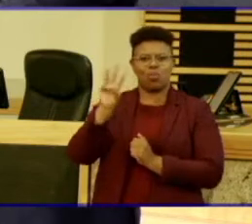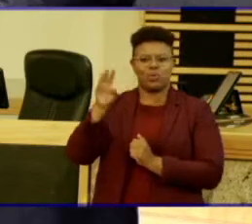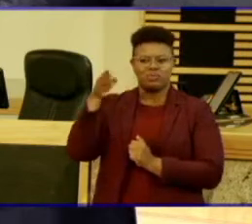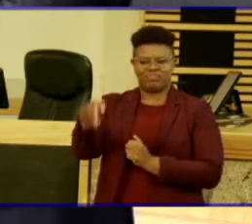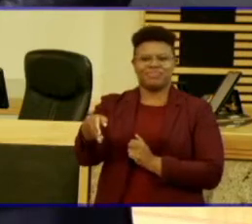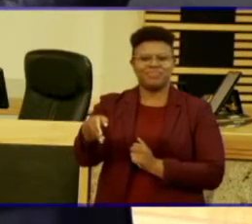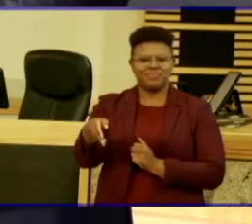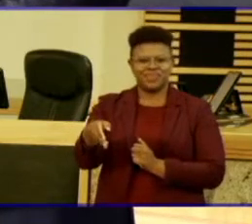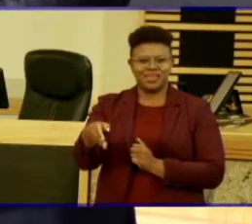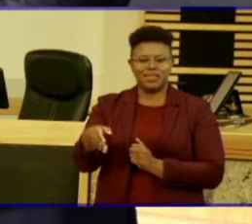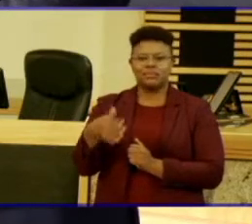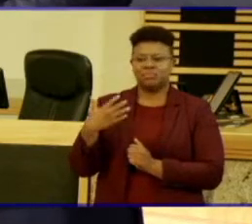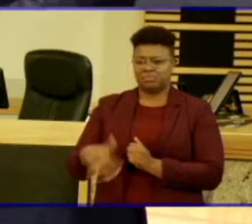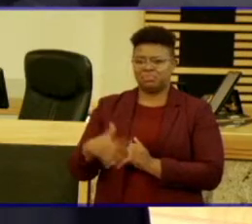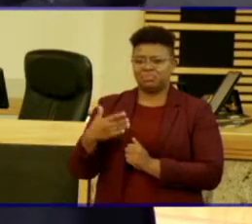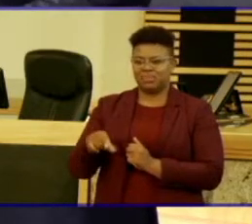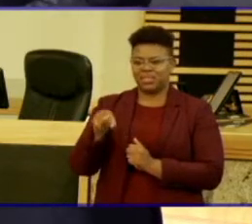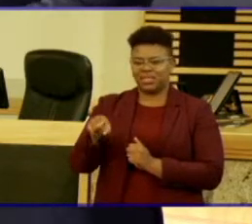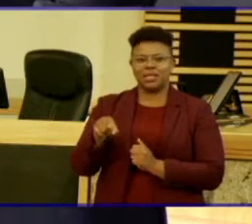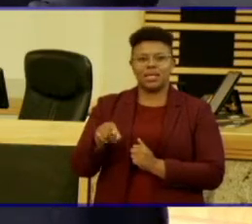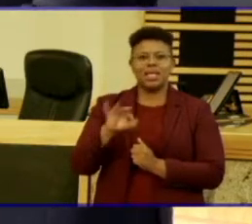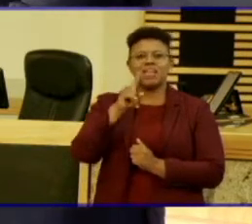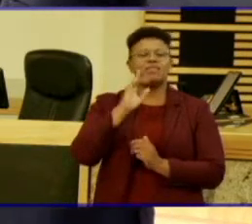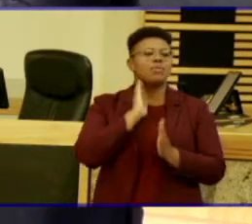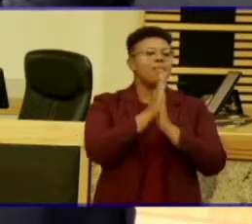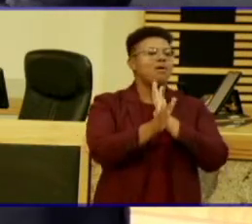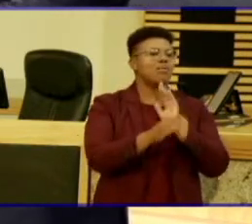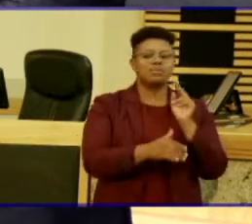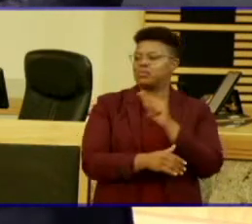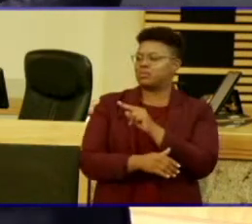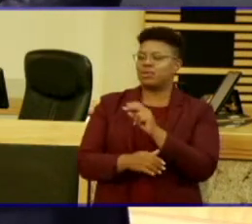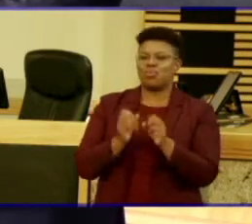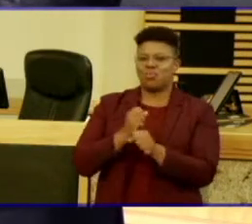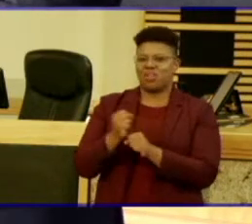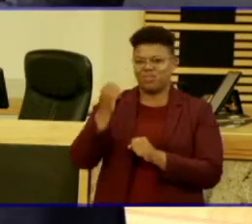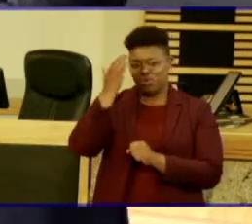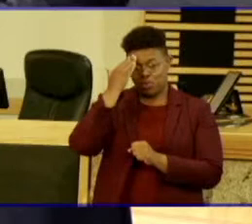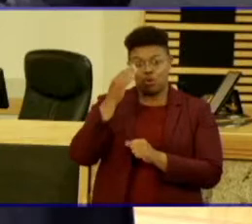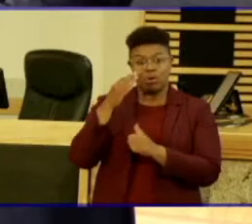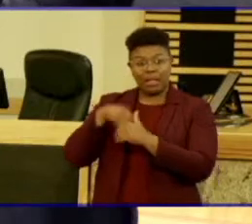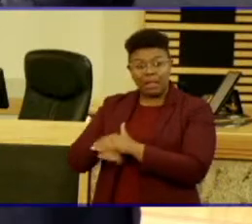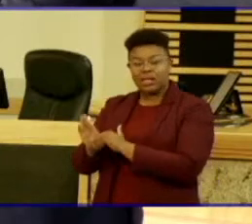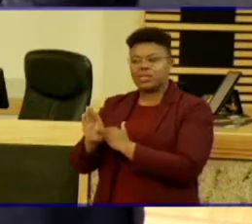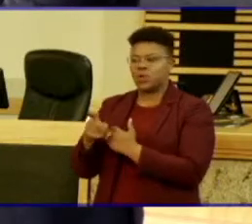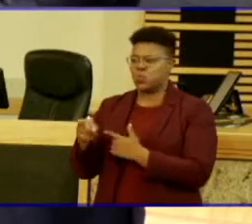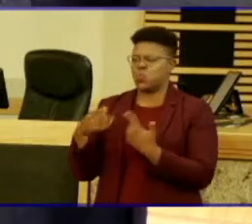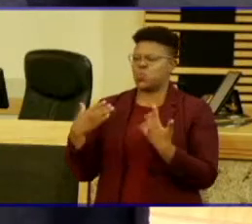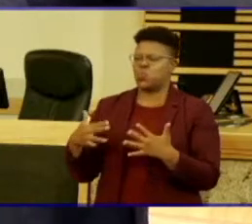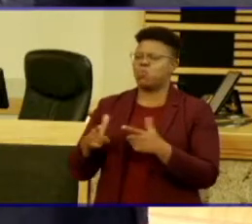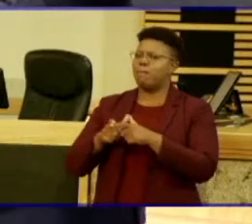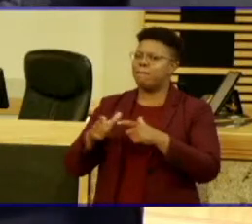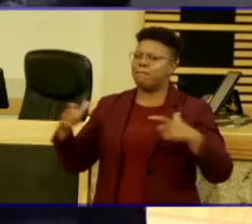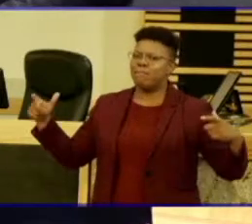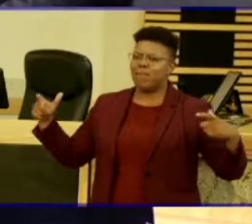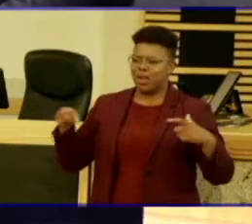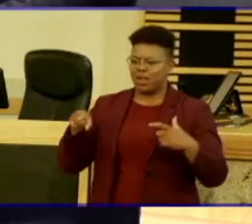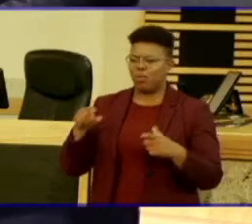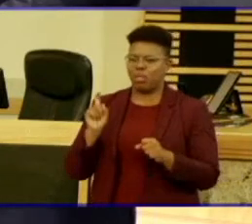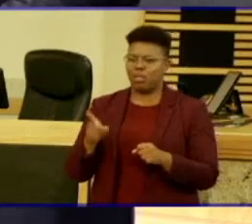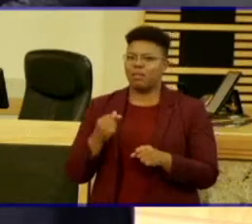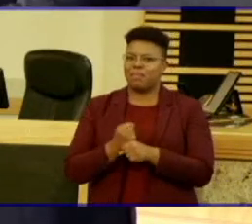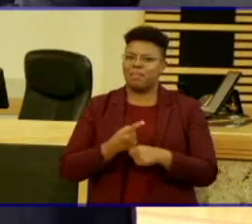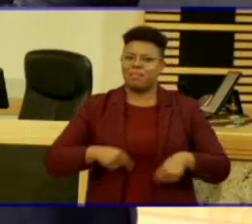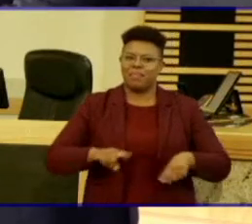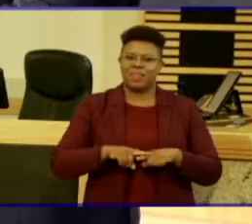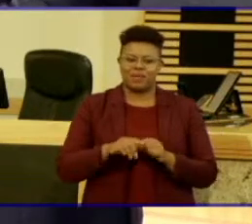I born by Landipa Tofimvaba. What is inside there is huge, and it is going to propel us moving forward